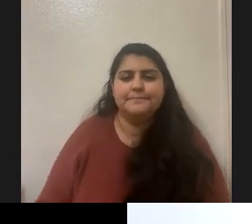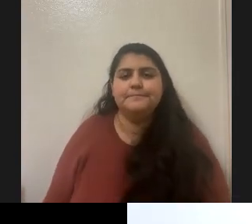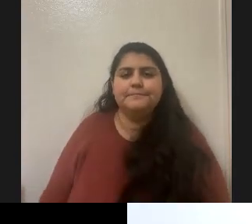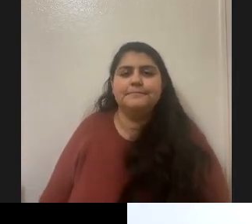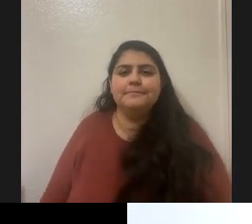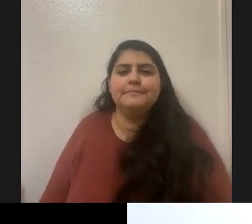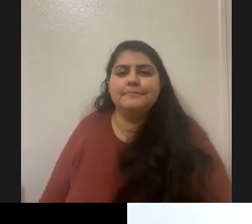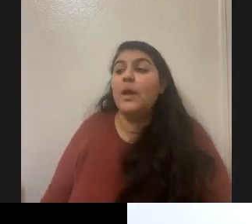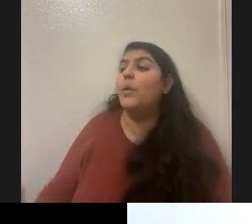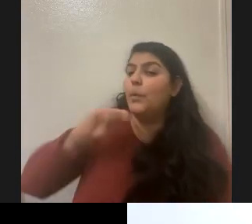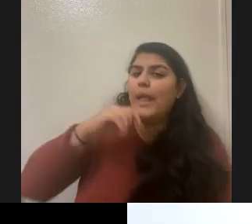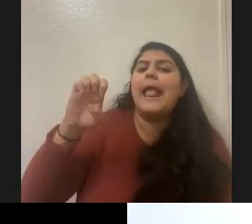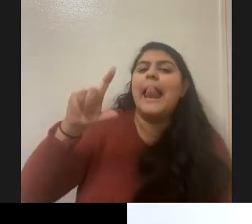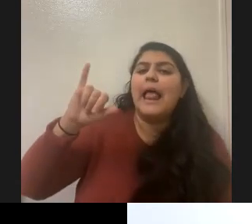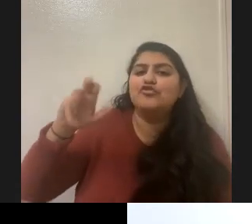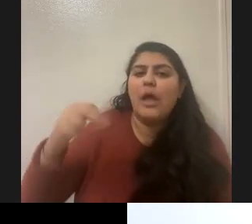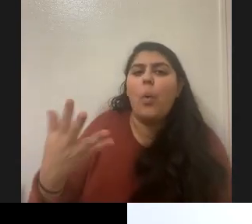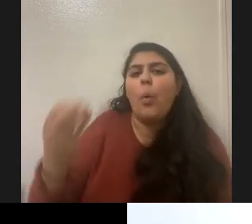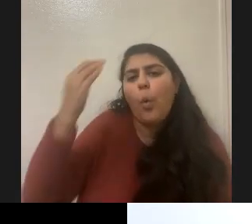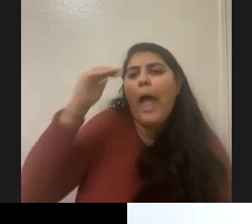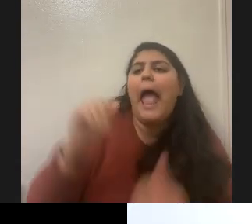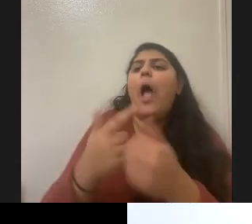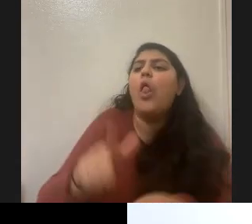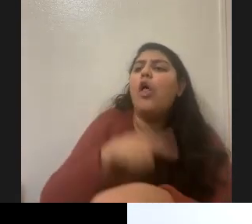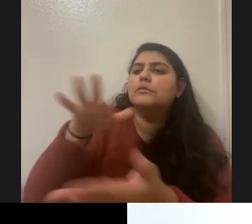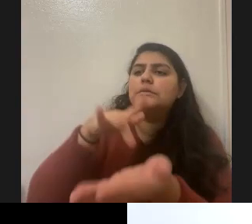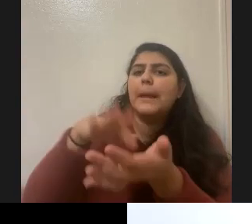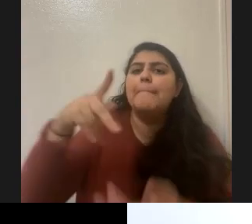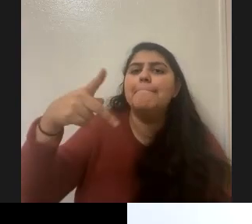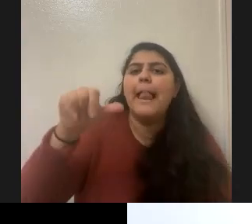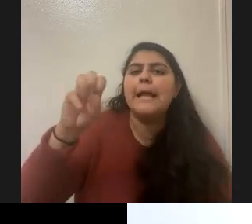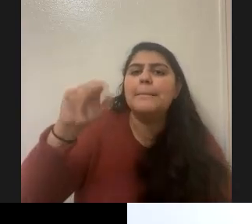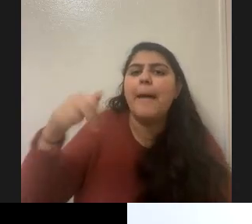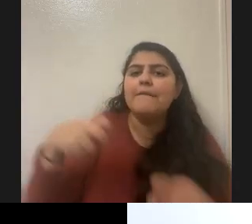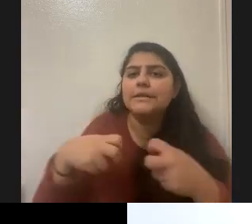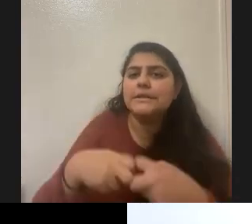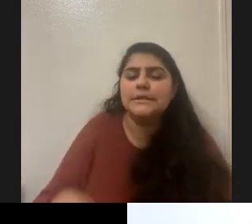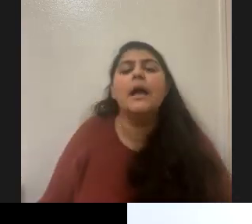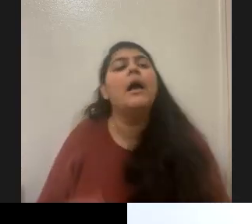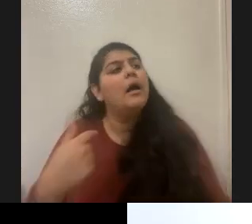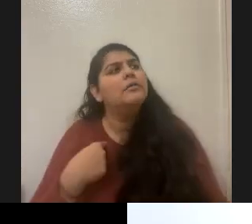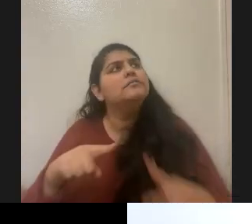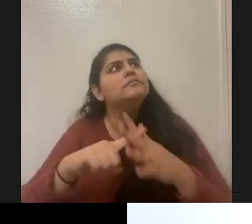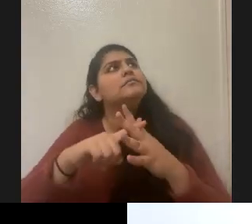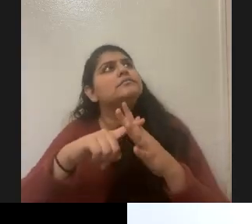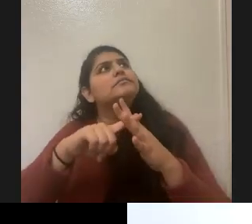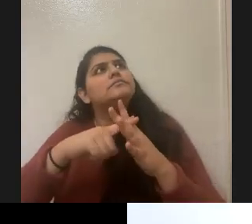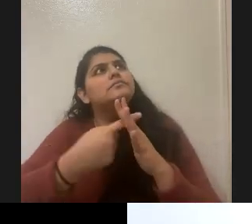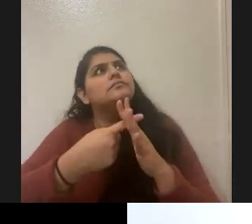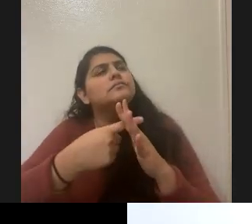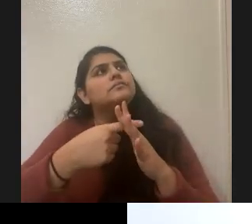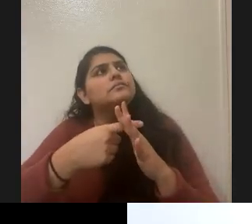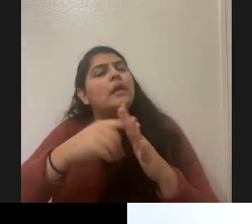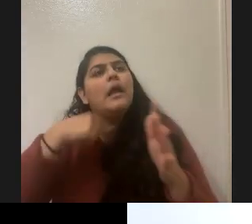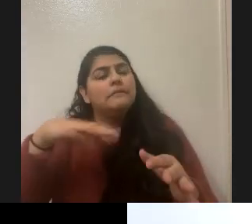Sounds good. Elijah wants to know, how long have you been studying plasma physics? Yeah, I started, well, I discovered this in high